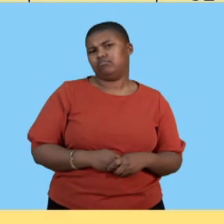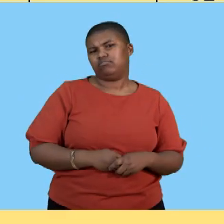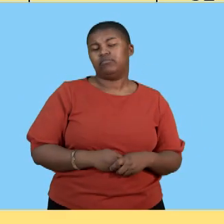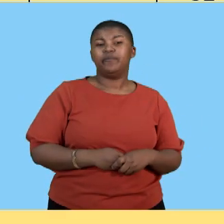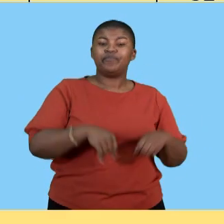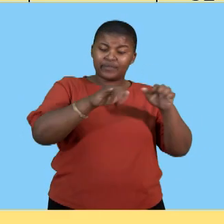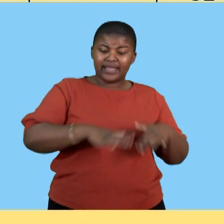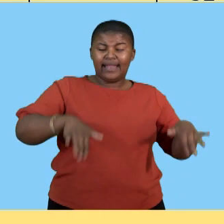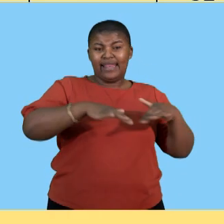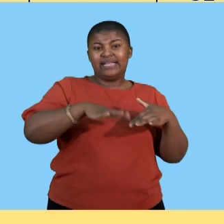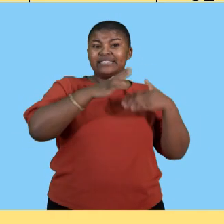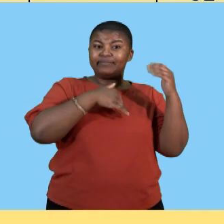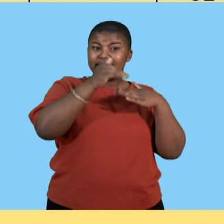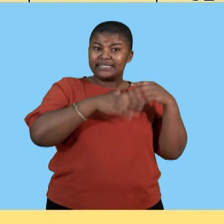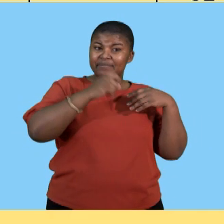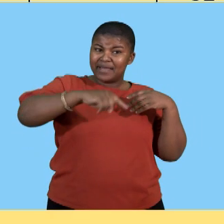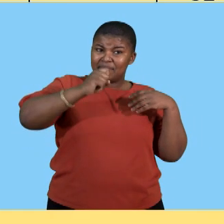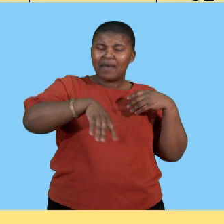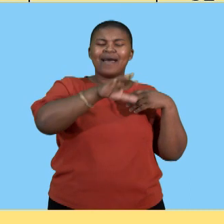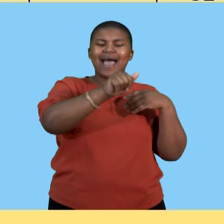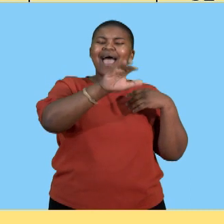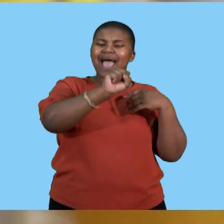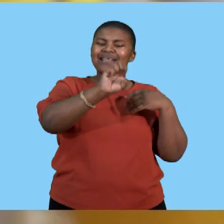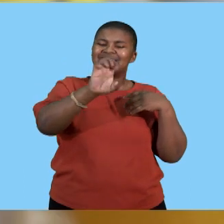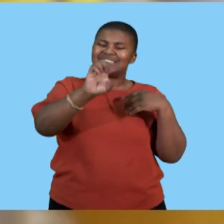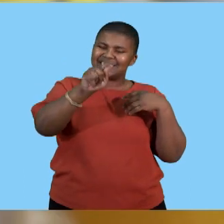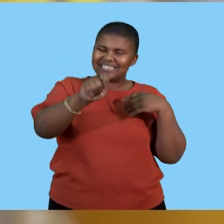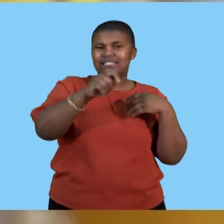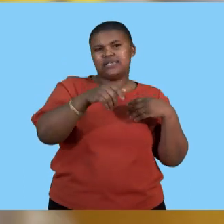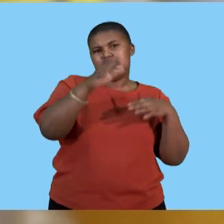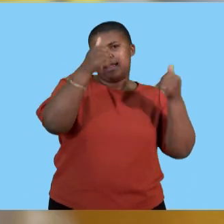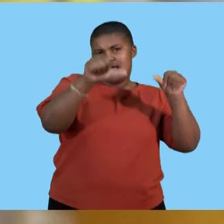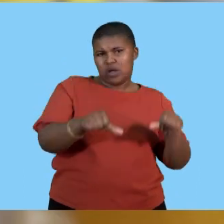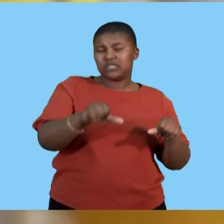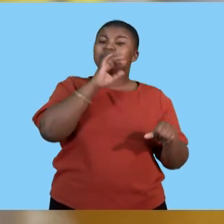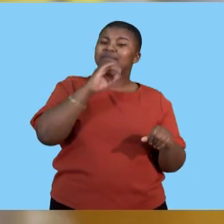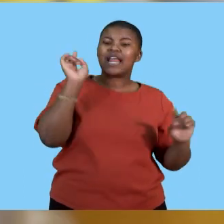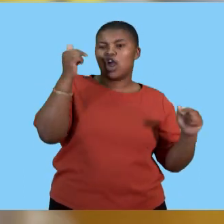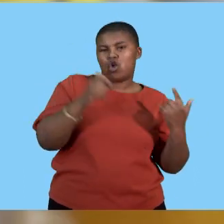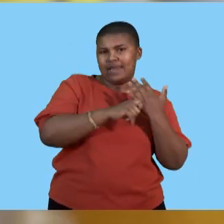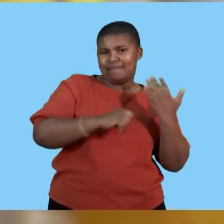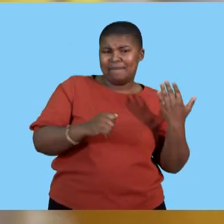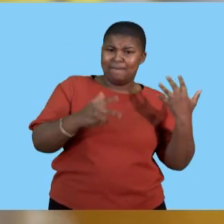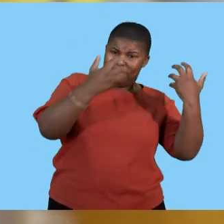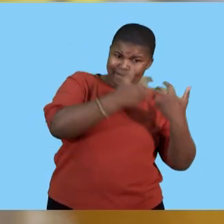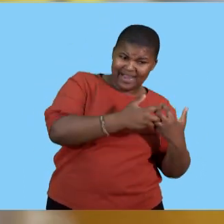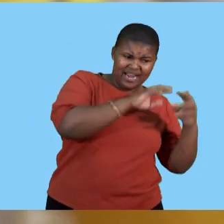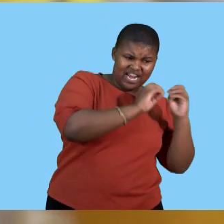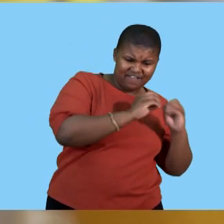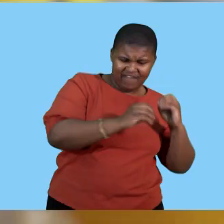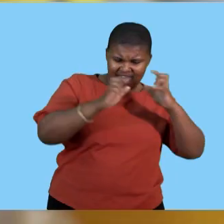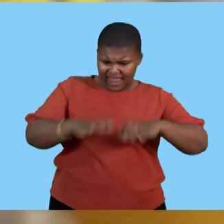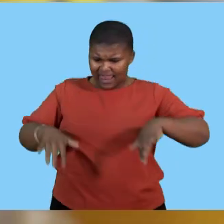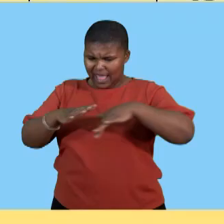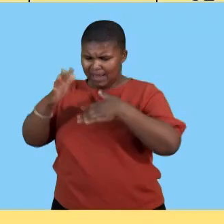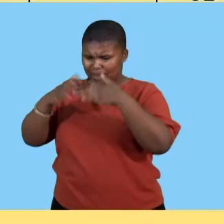Land and buildings is an asset account and repairs are an expense. Therefore, they must not be in one account. So, to remind you